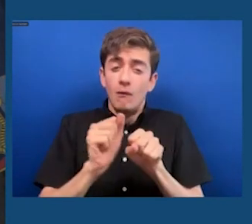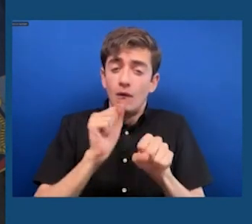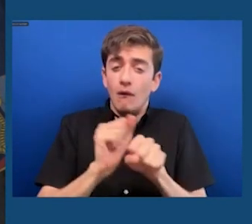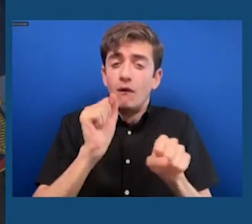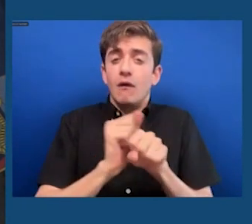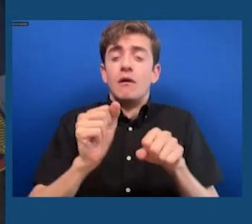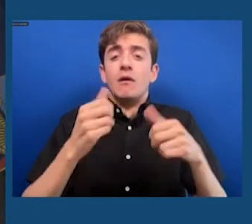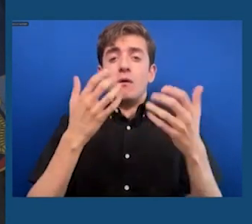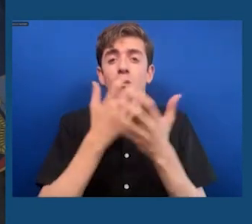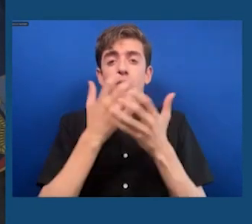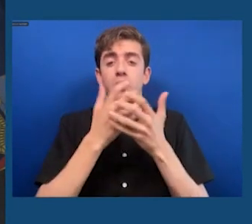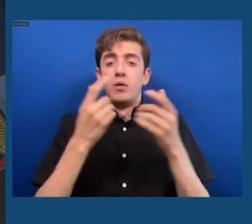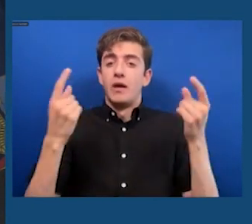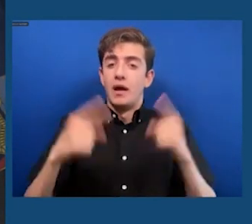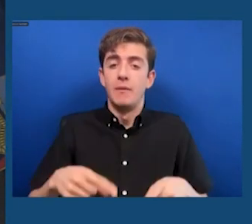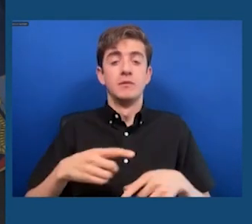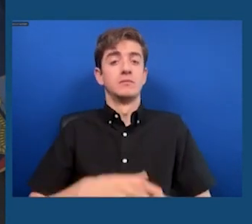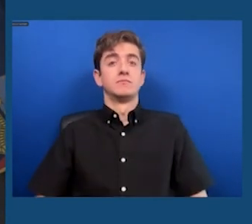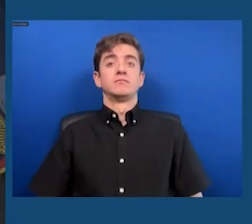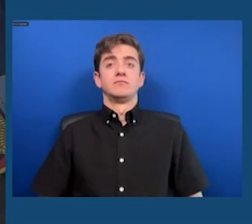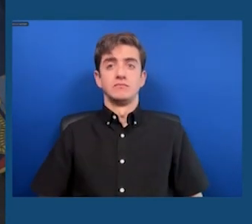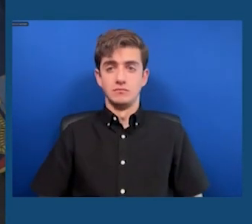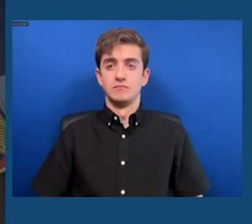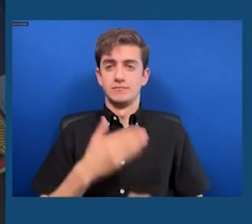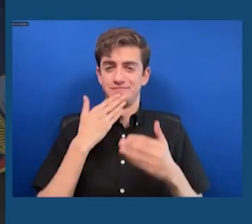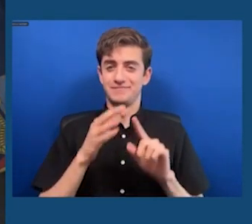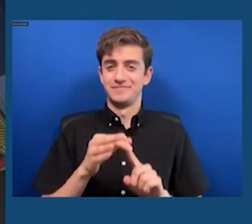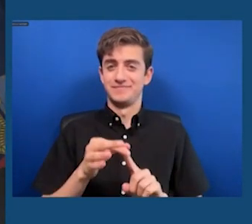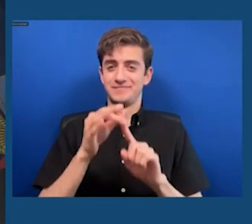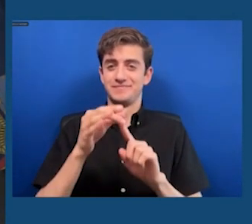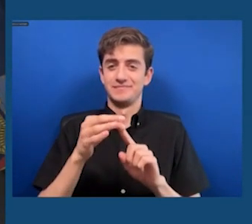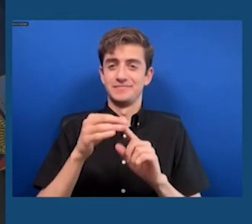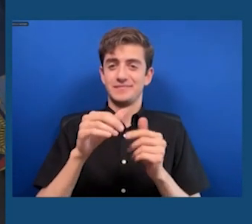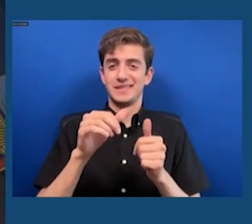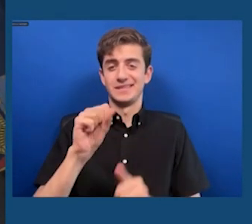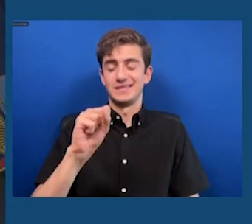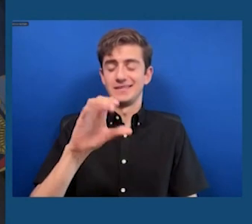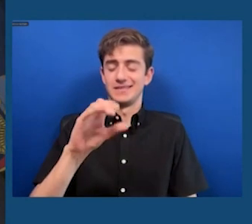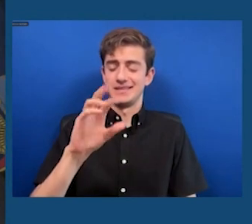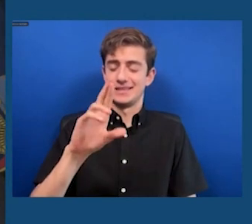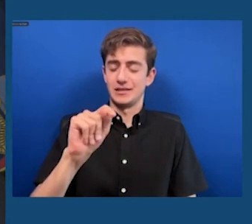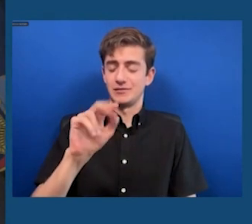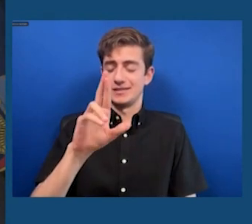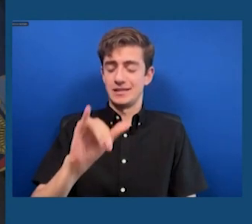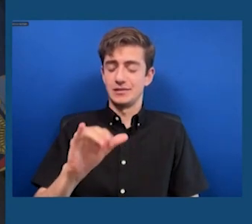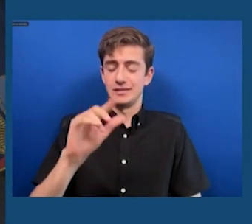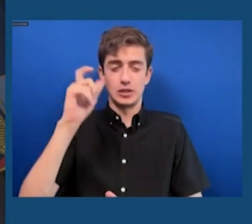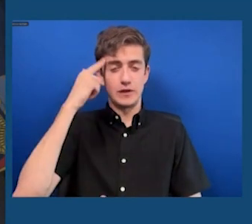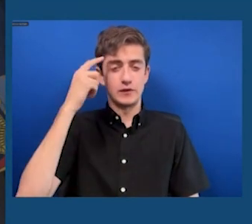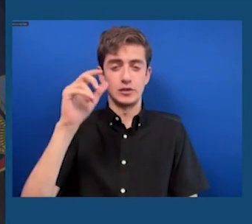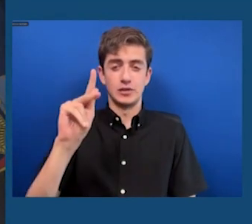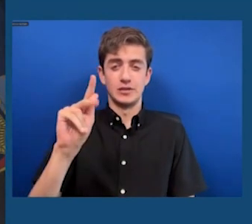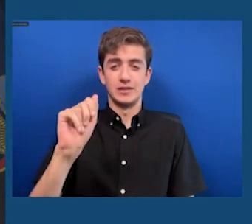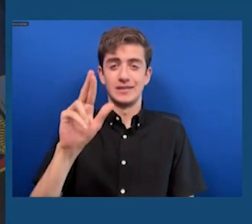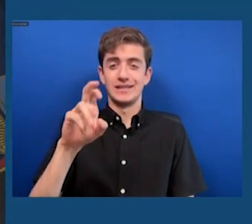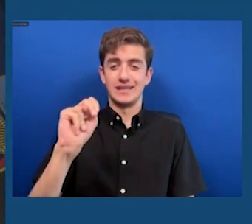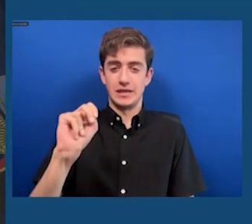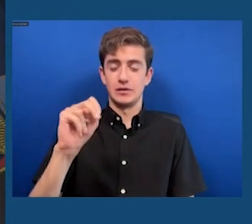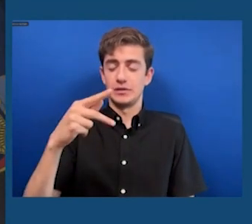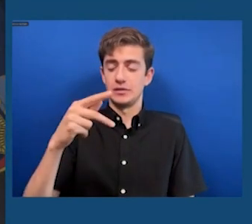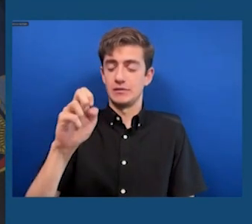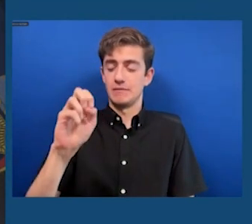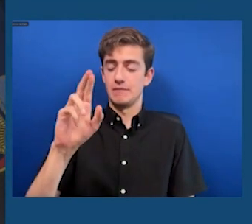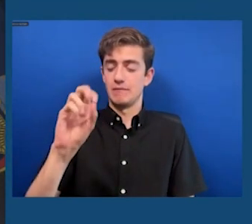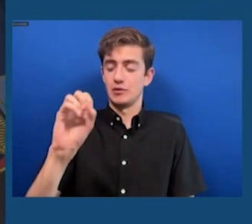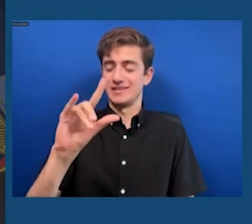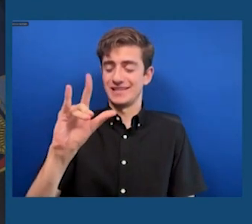become a reality. And I want to thank particularly our Secretary to the Governor, Karen Persichelli-Keough, extraordinary work. And I will be forever